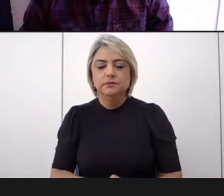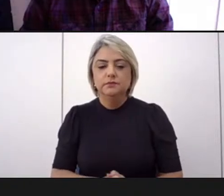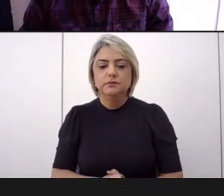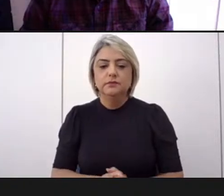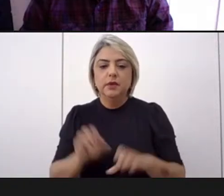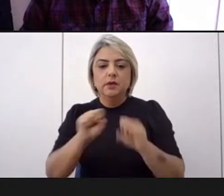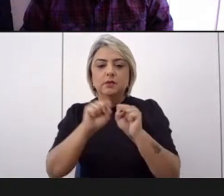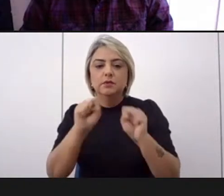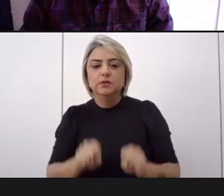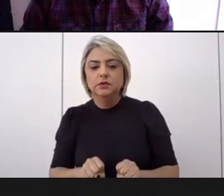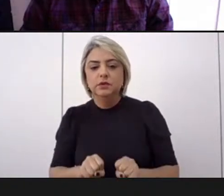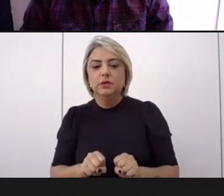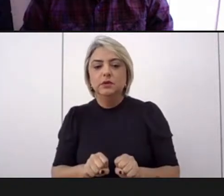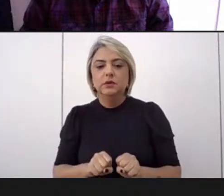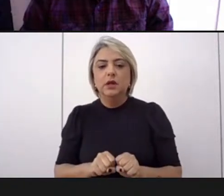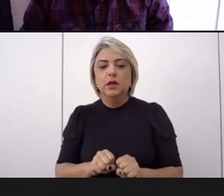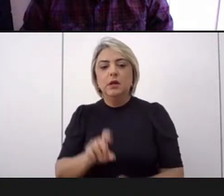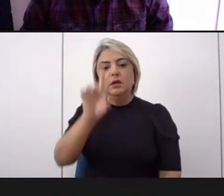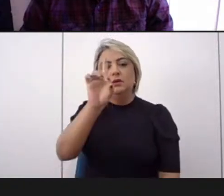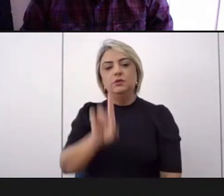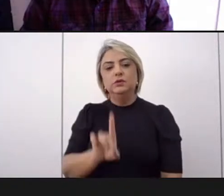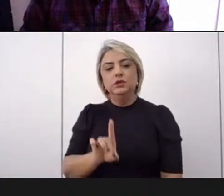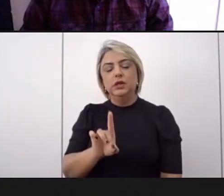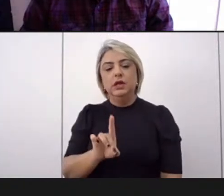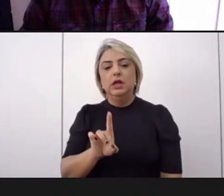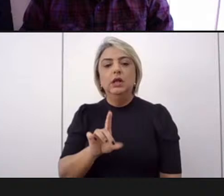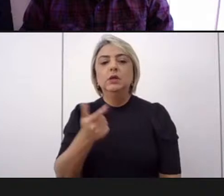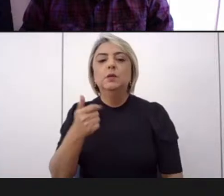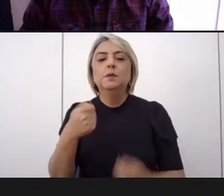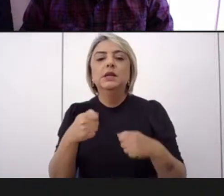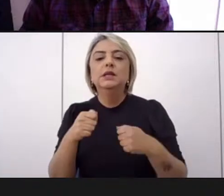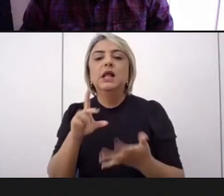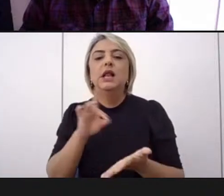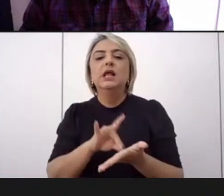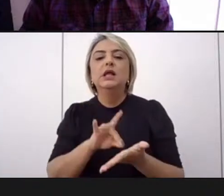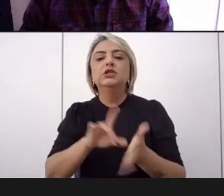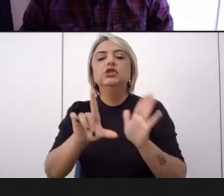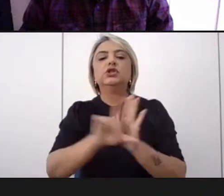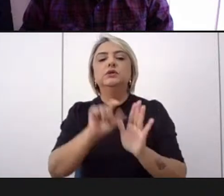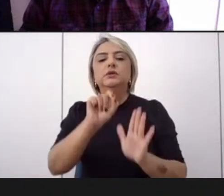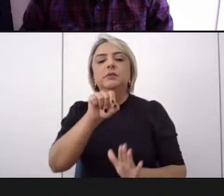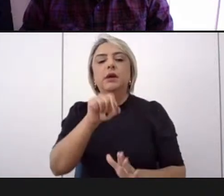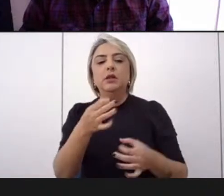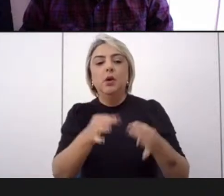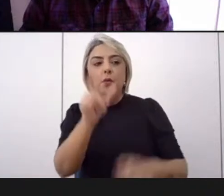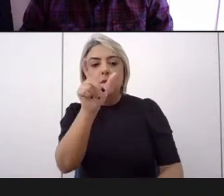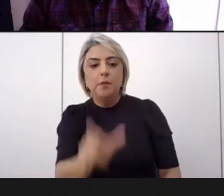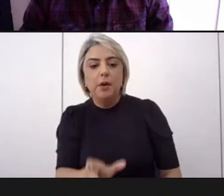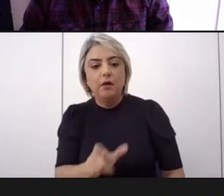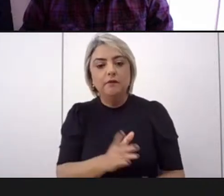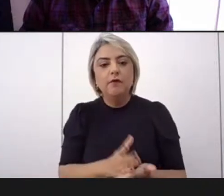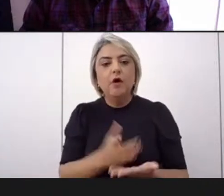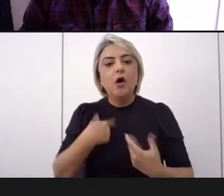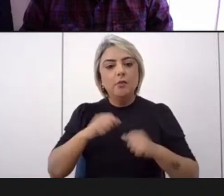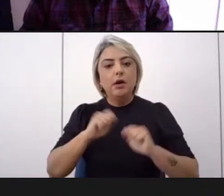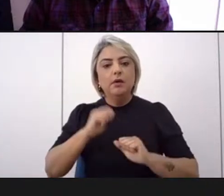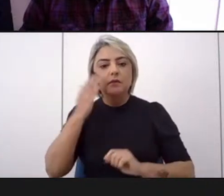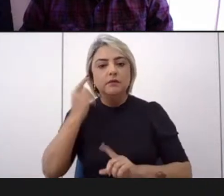be legitimate to be an efficient way of seeking to obtain